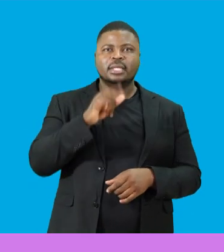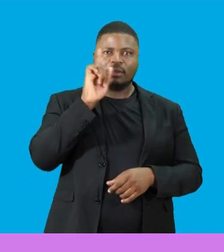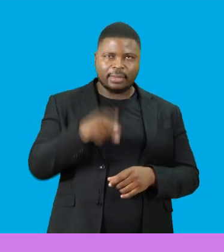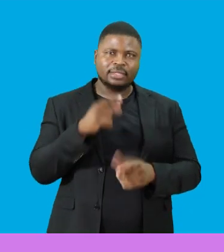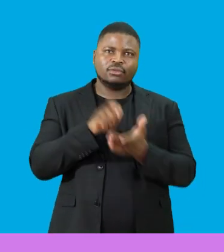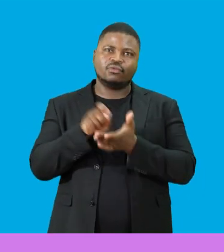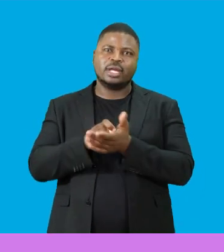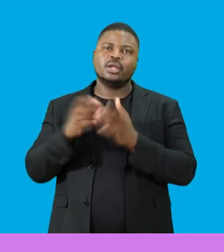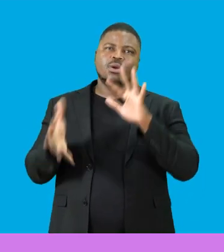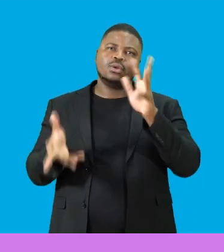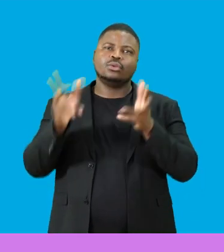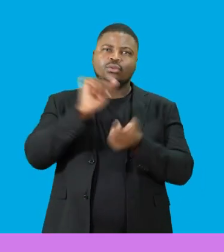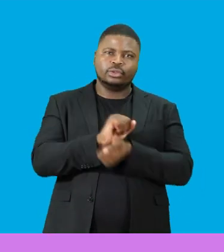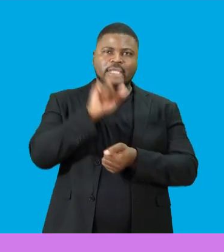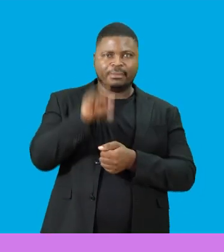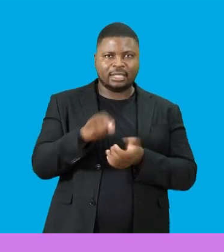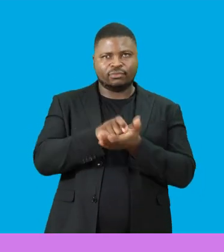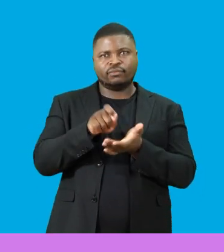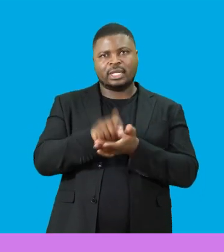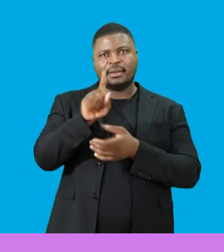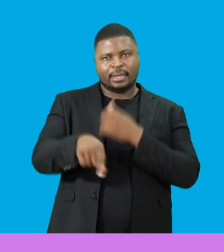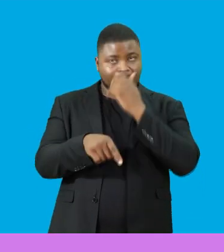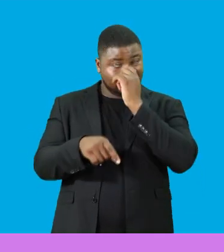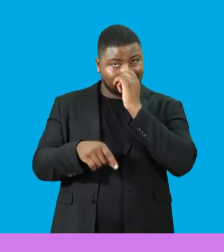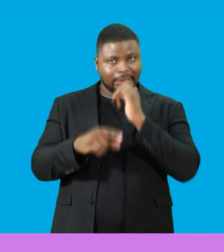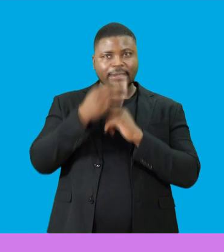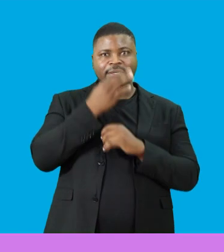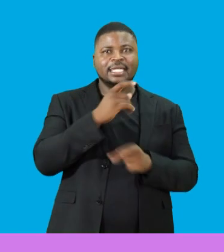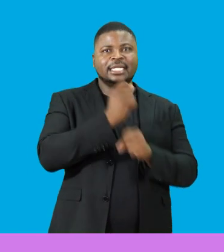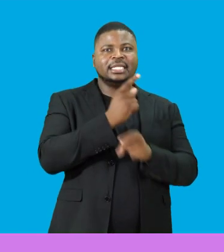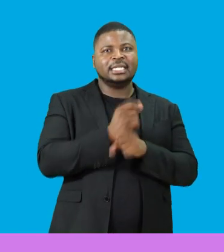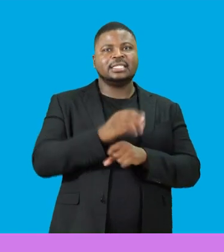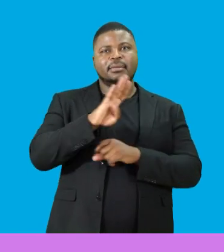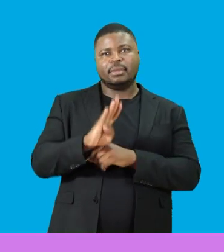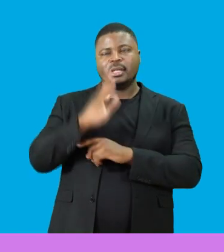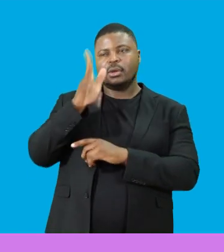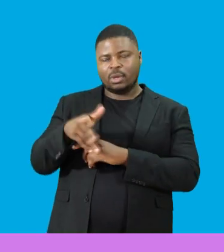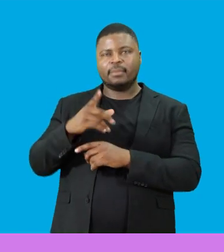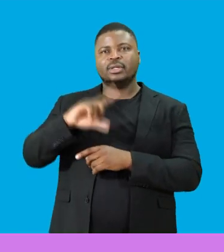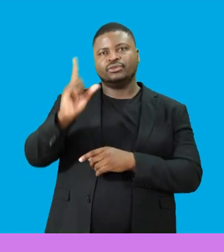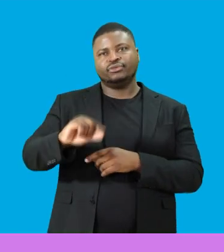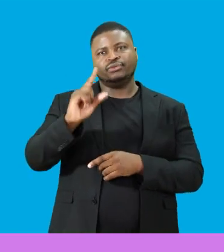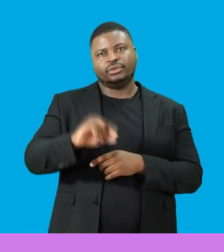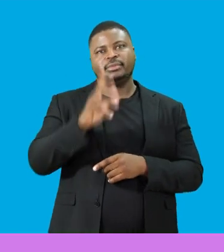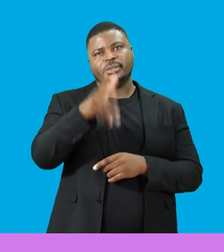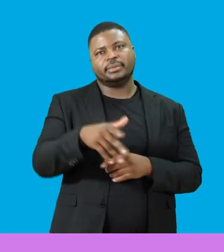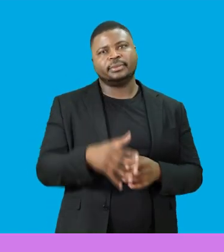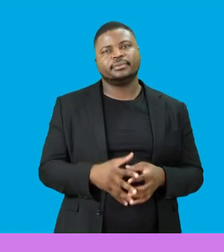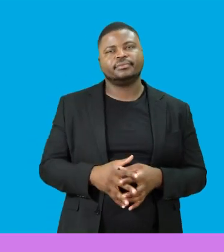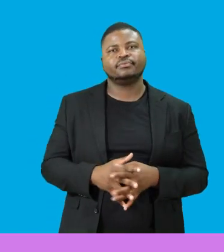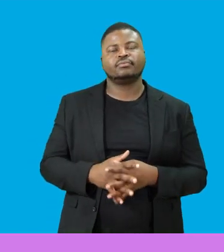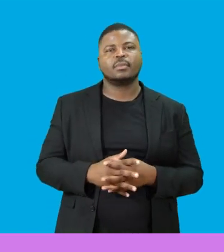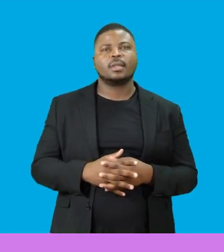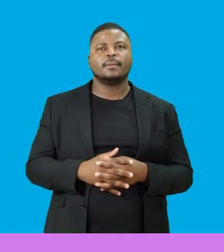not forget to write your conclusions. The conclusion says taxi B will be cheaper.